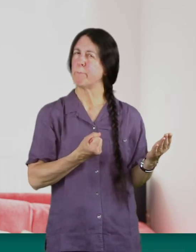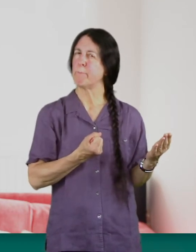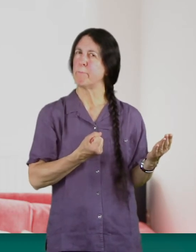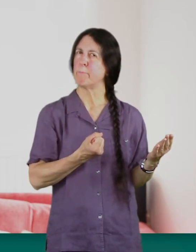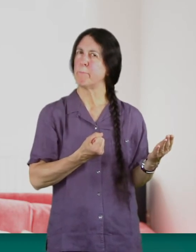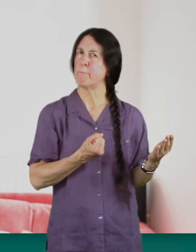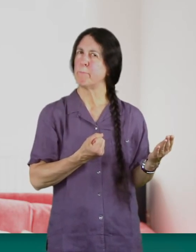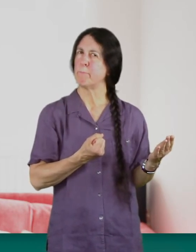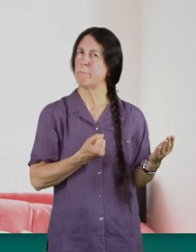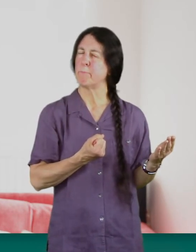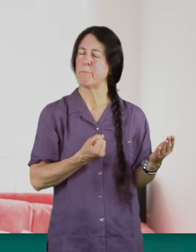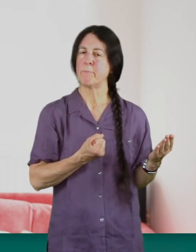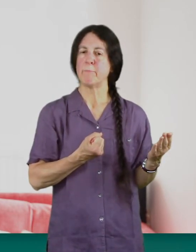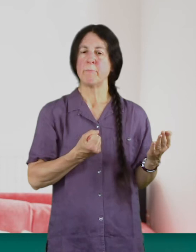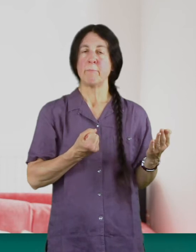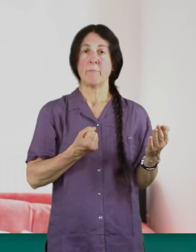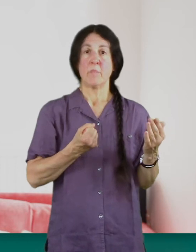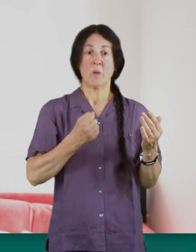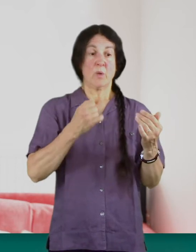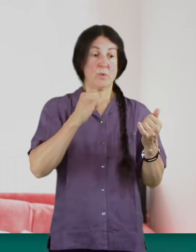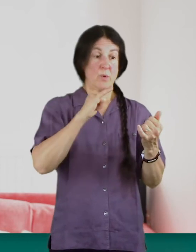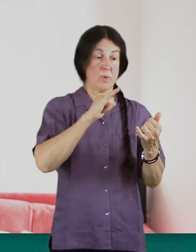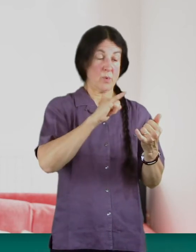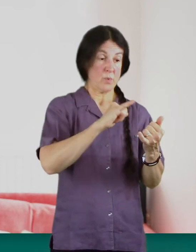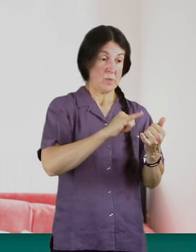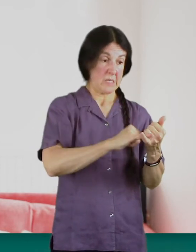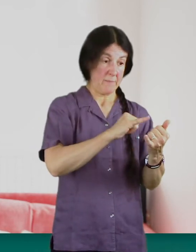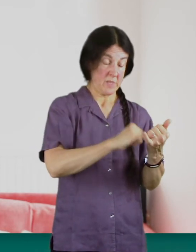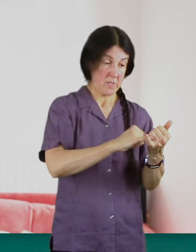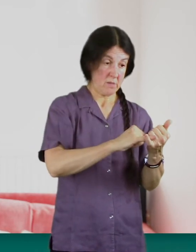Just as Samson was set apart to liberate Israel,